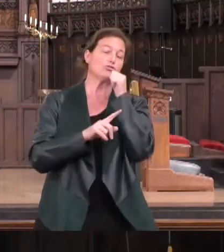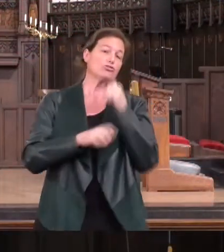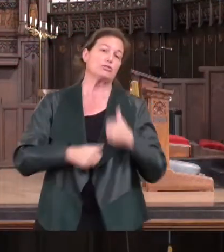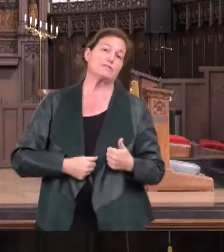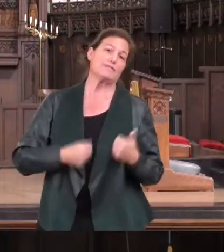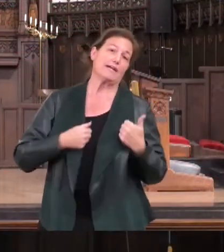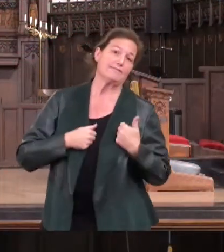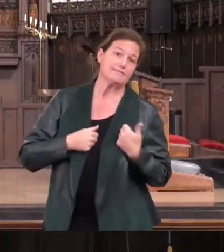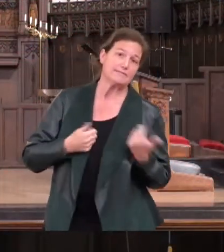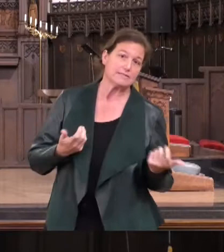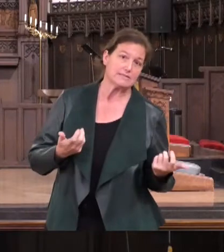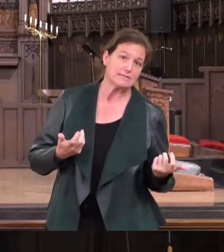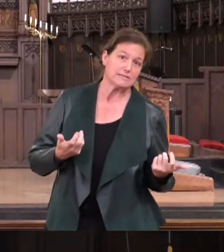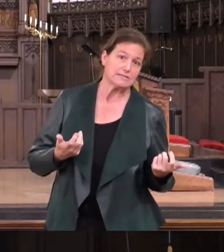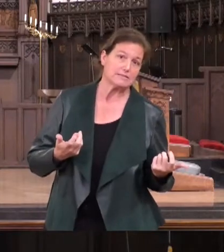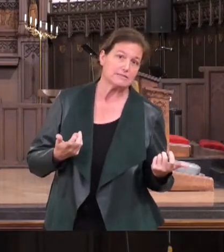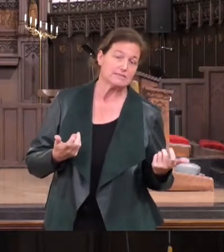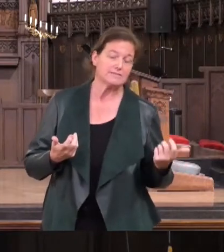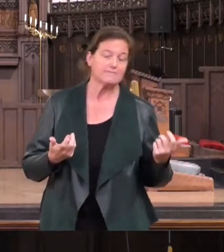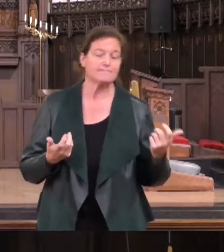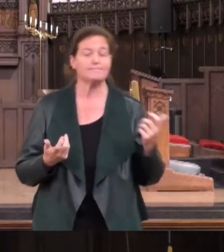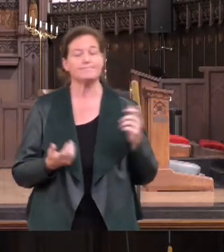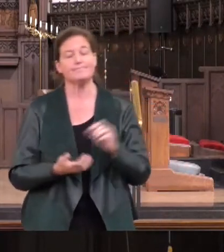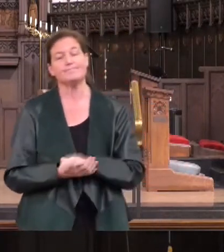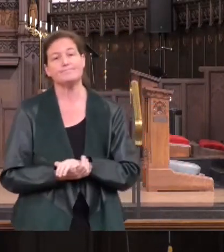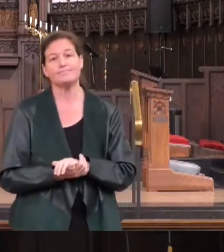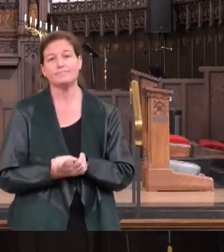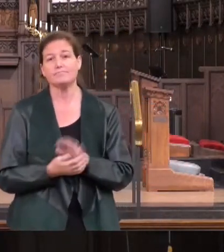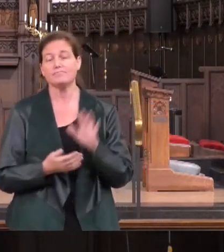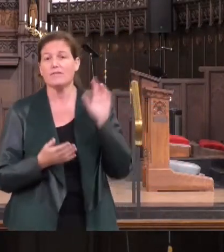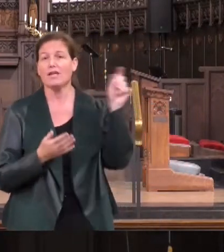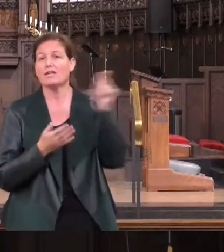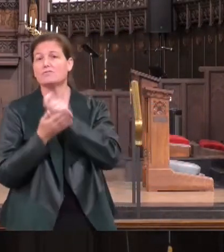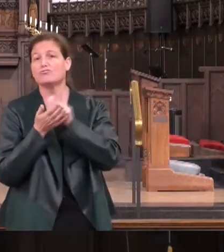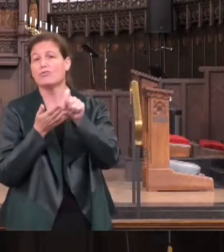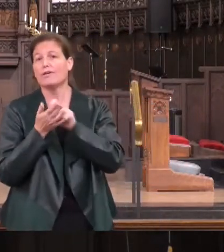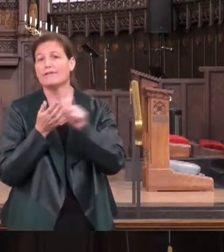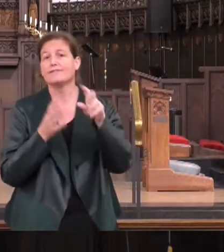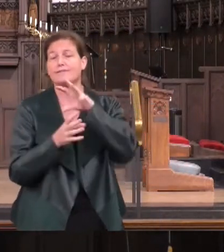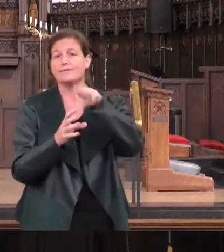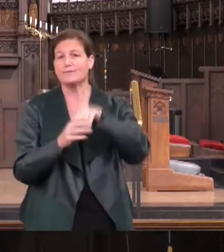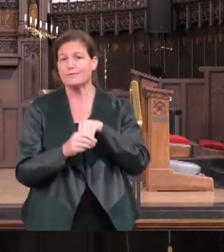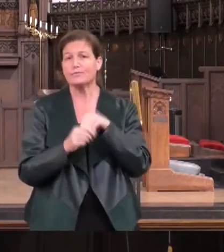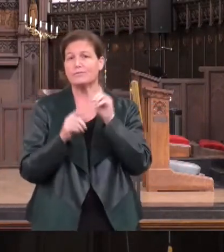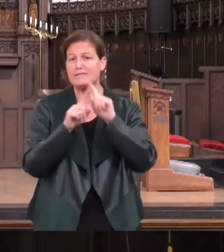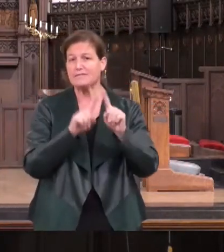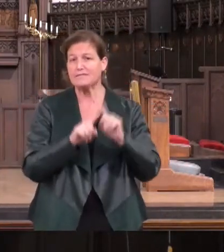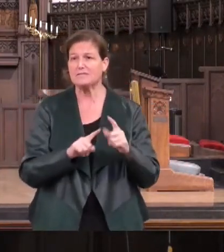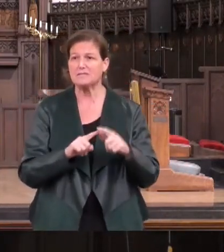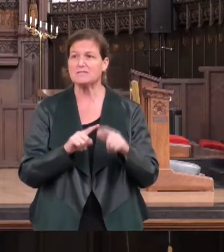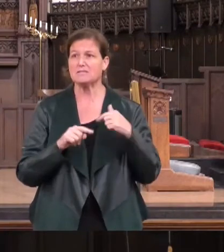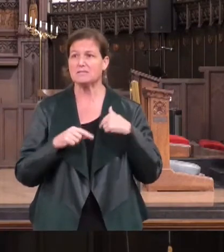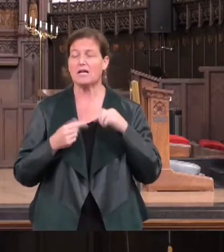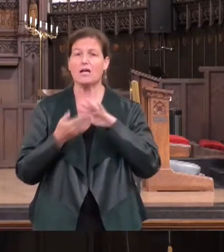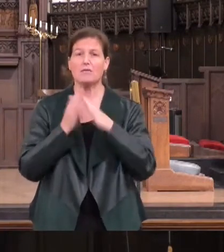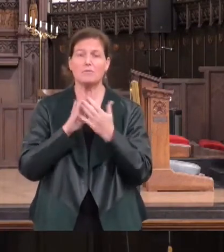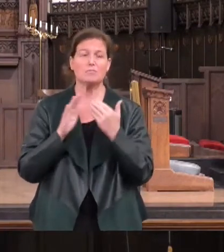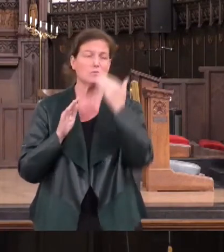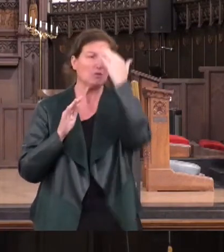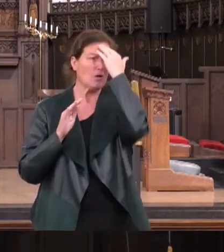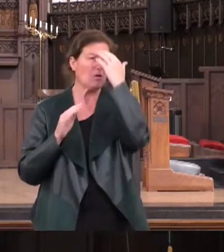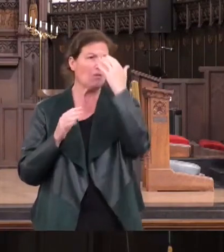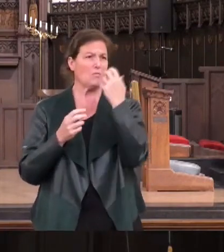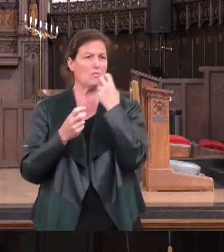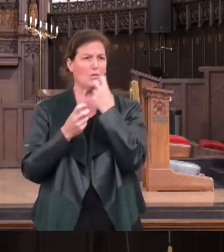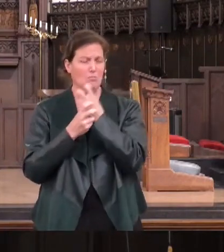A martyr at 26. His writings include this: "I began to know in my bones